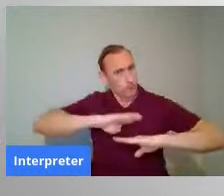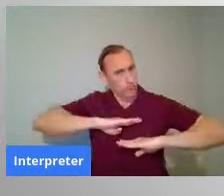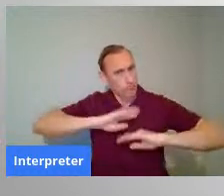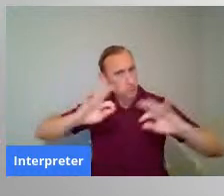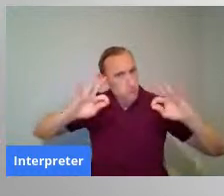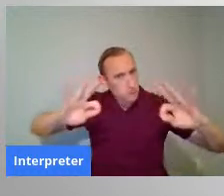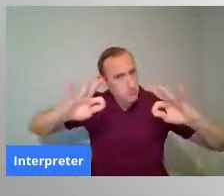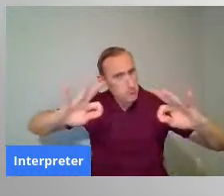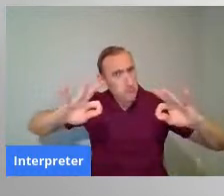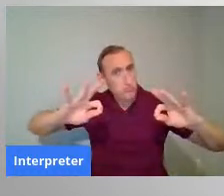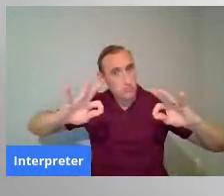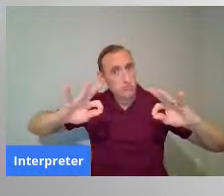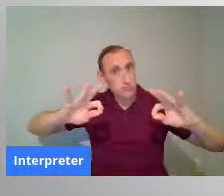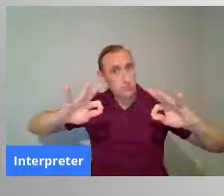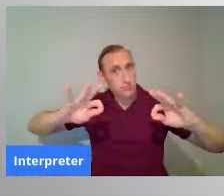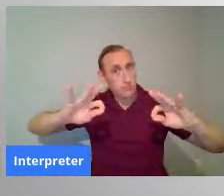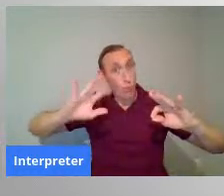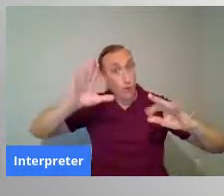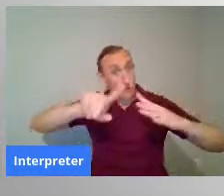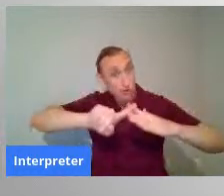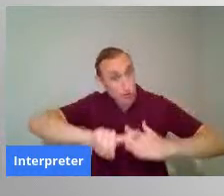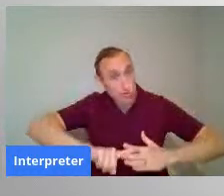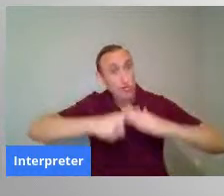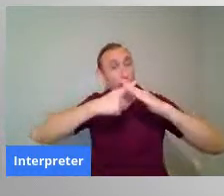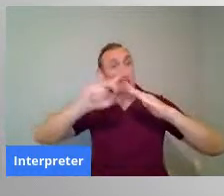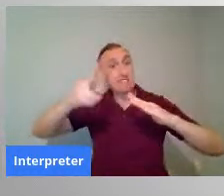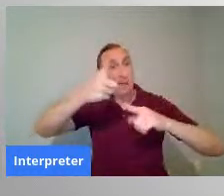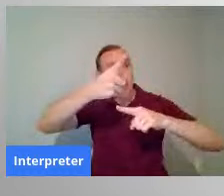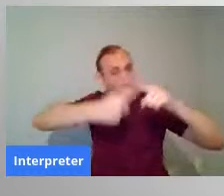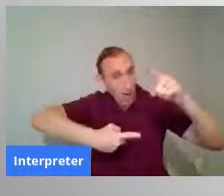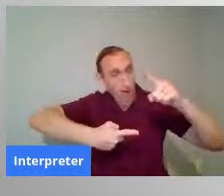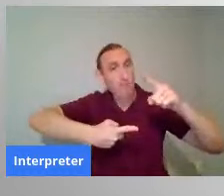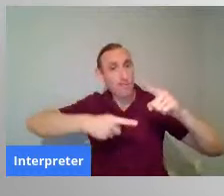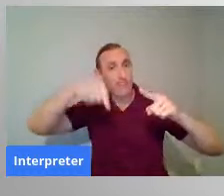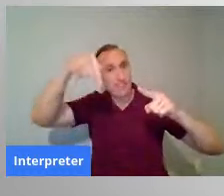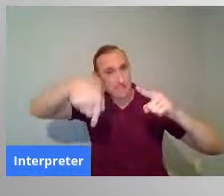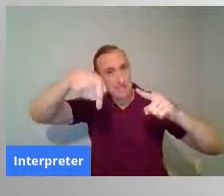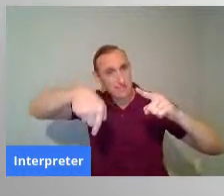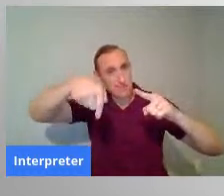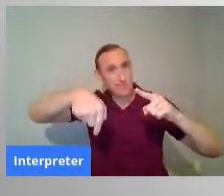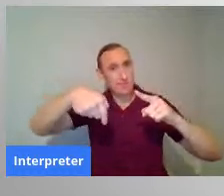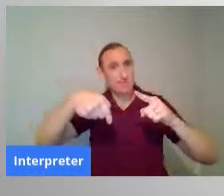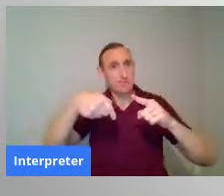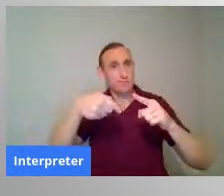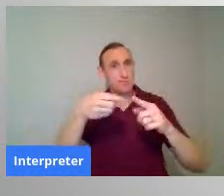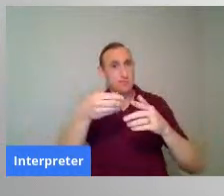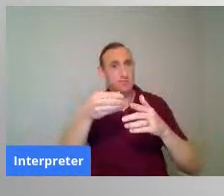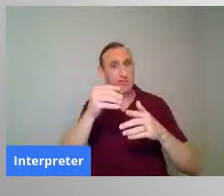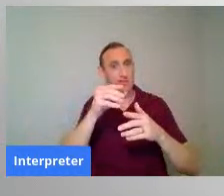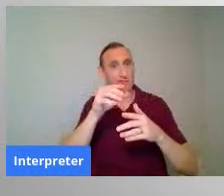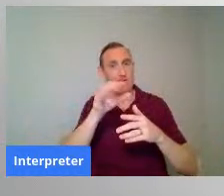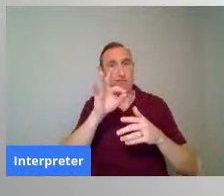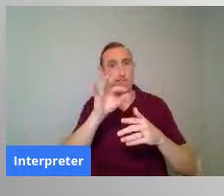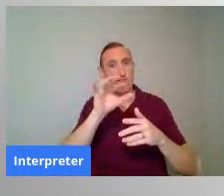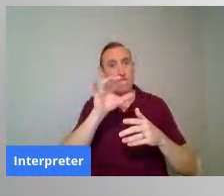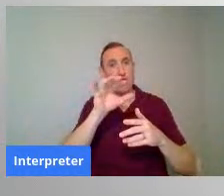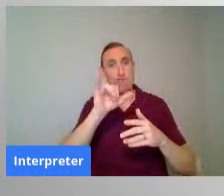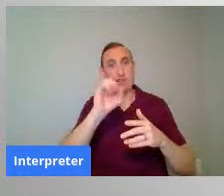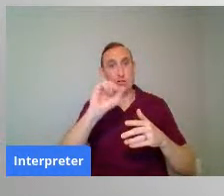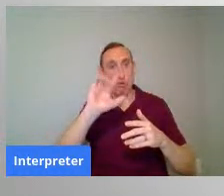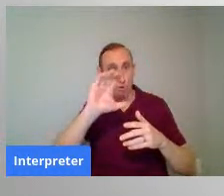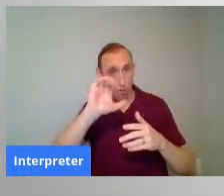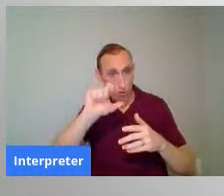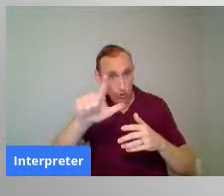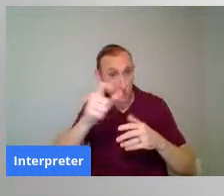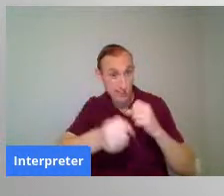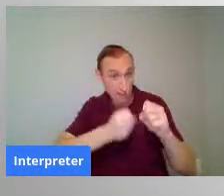going into the second half of this fiscal year. And so what's happened is our governor has taken a